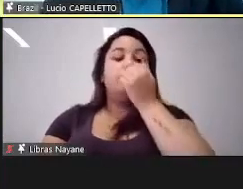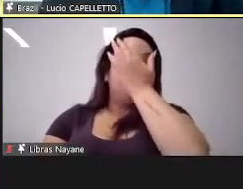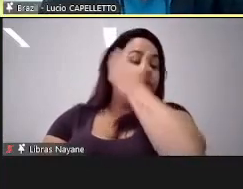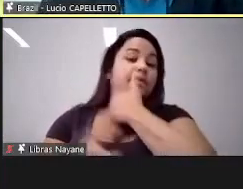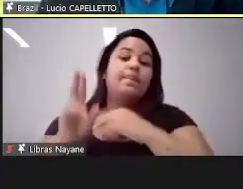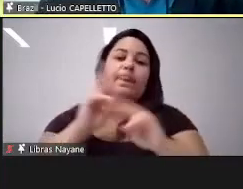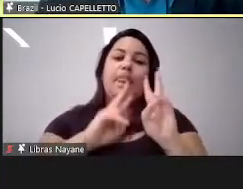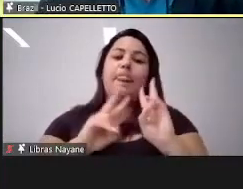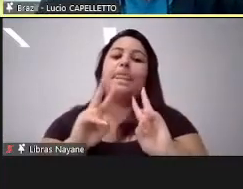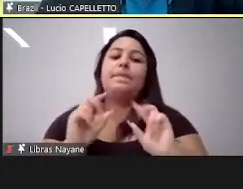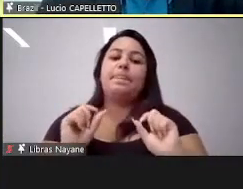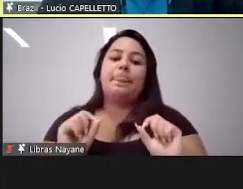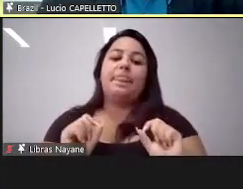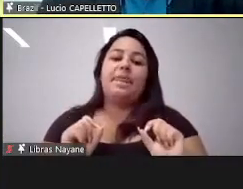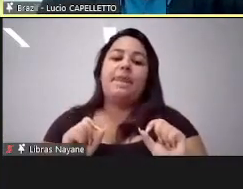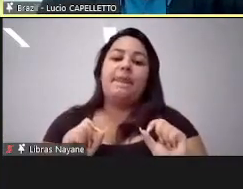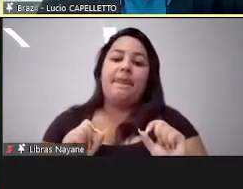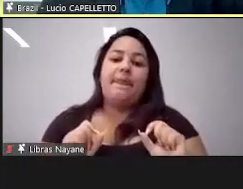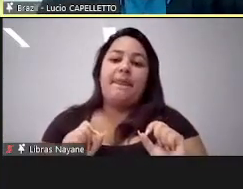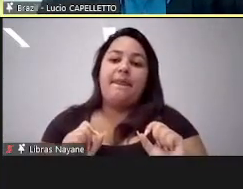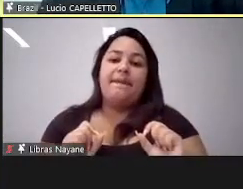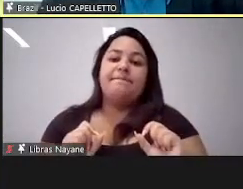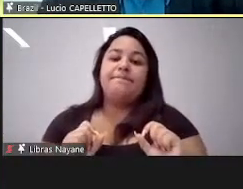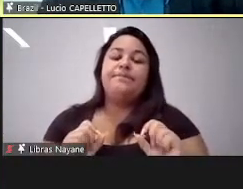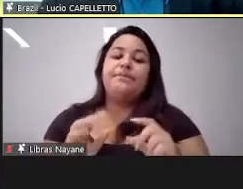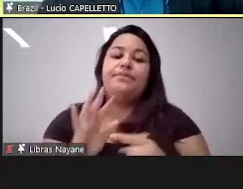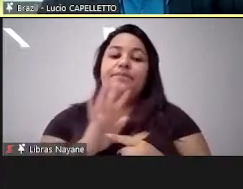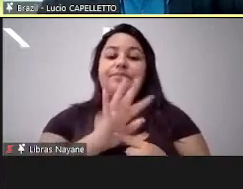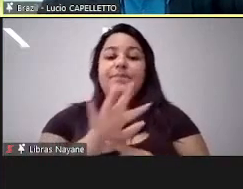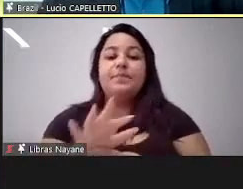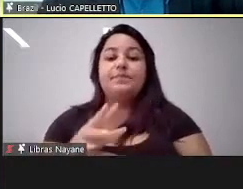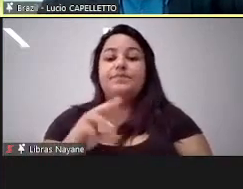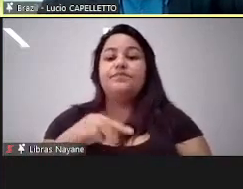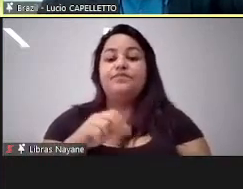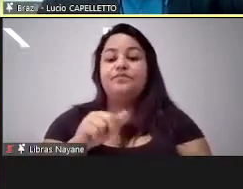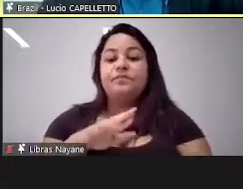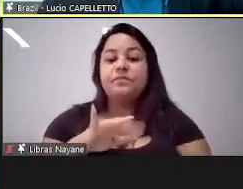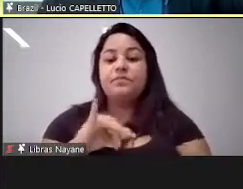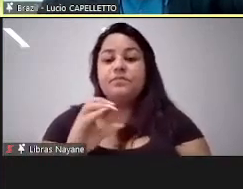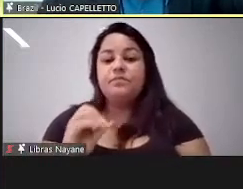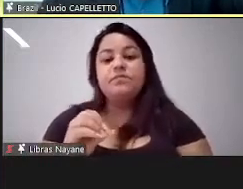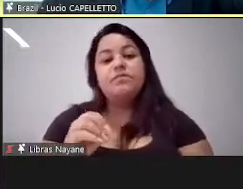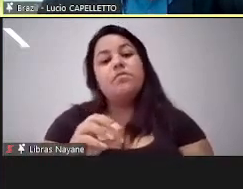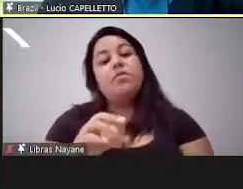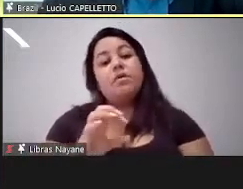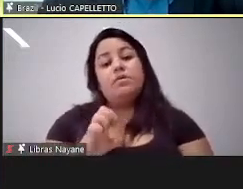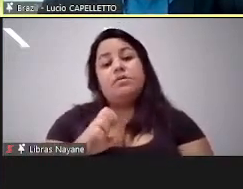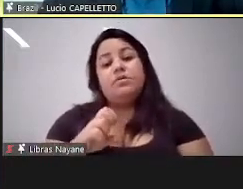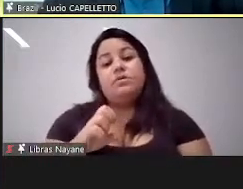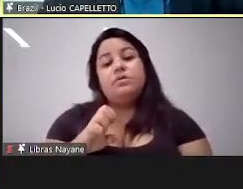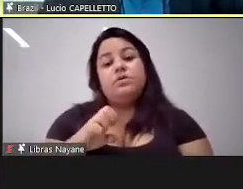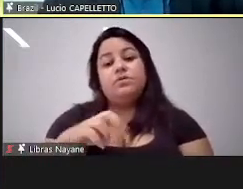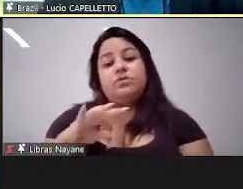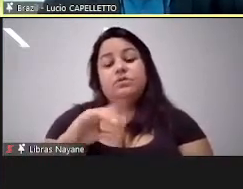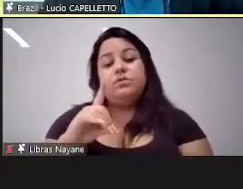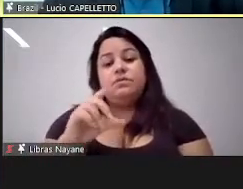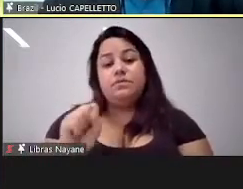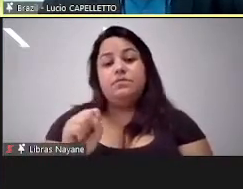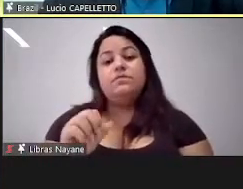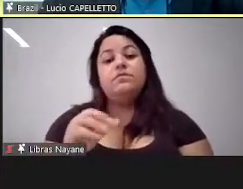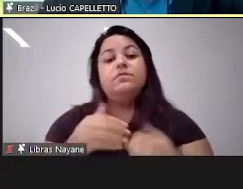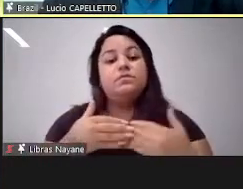Well, thinking about supplementary pension, we have the open